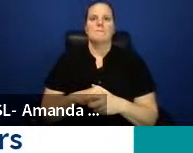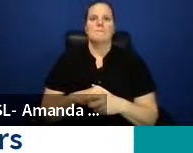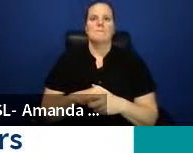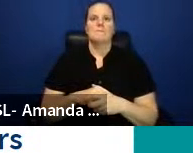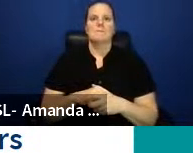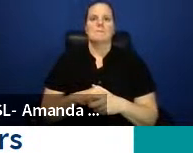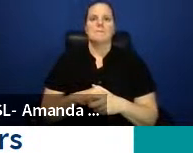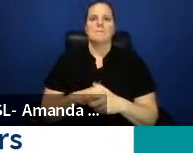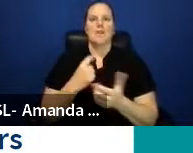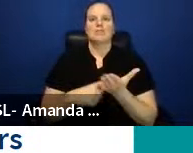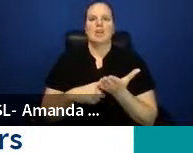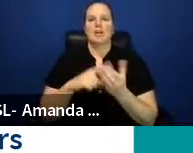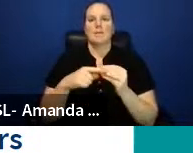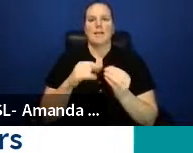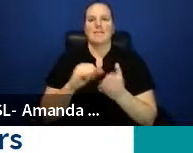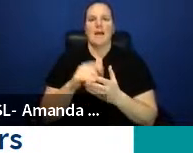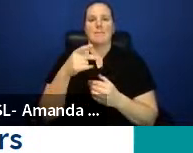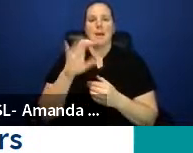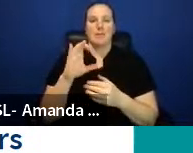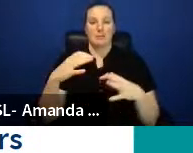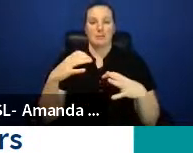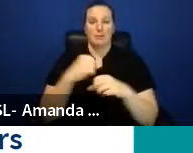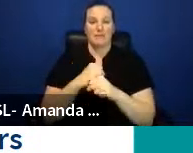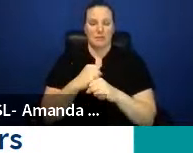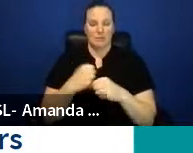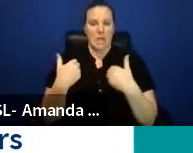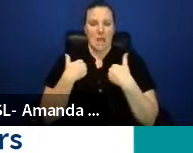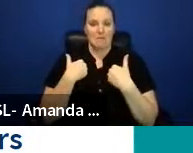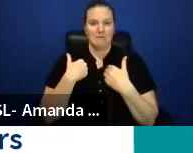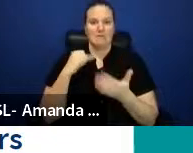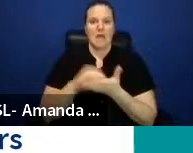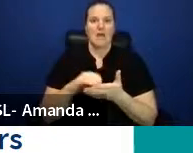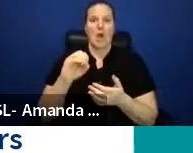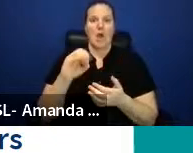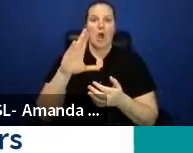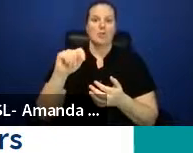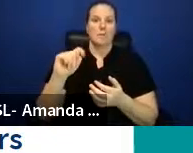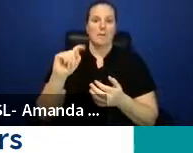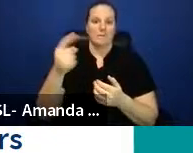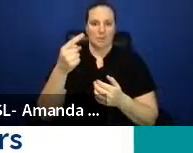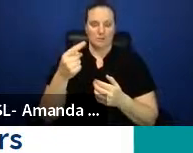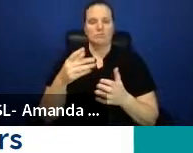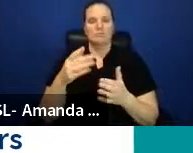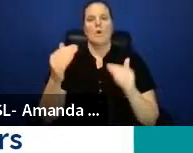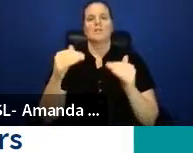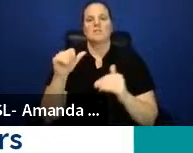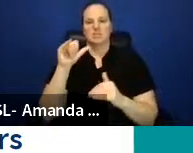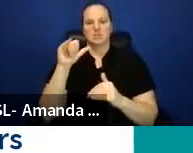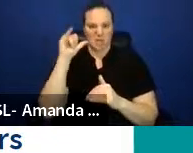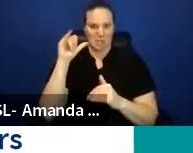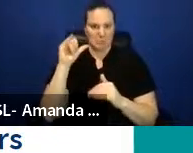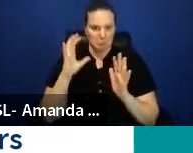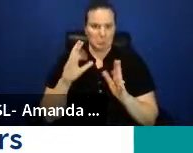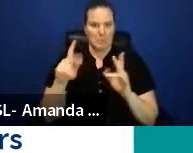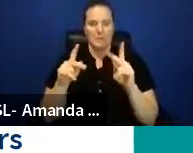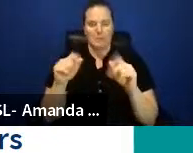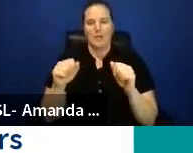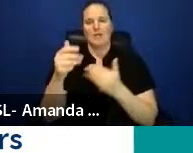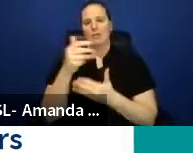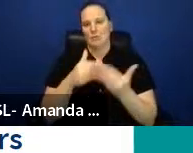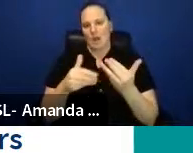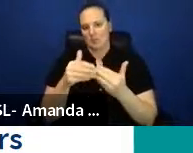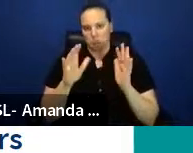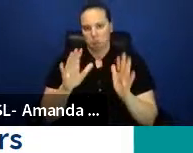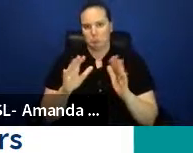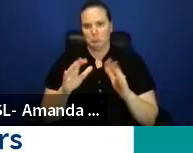talked about the public briefings that we've had. We had one on October 1st and one yesterday where folks could interact. We've